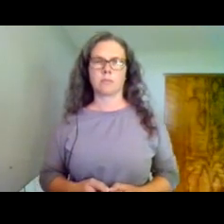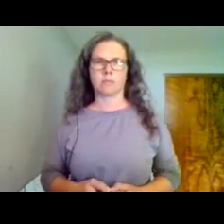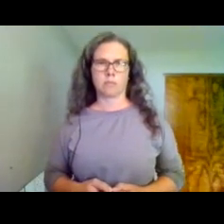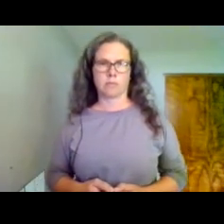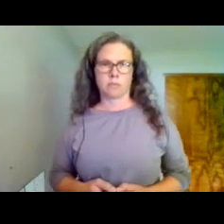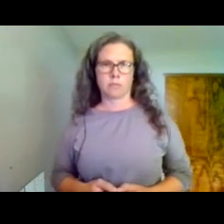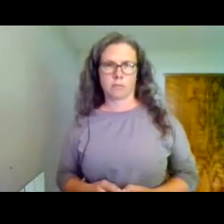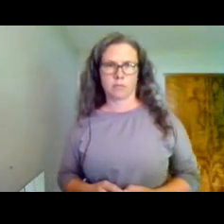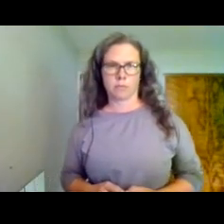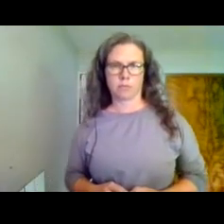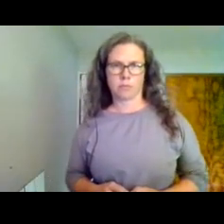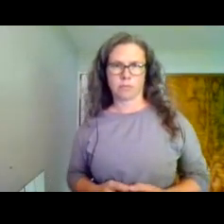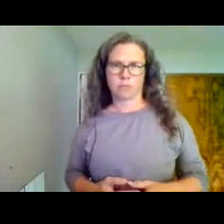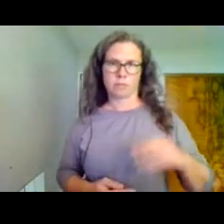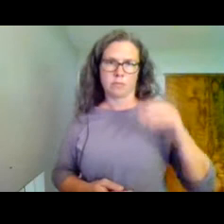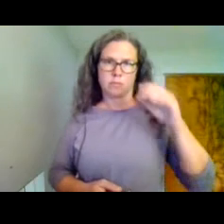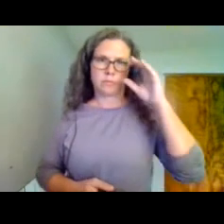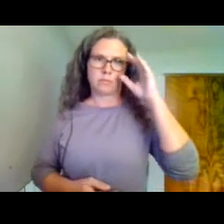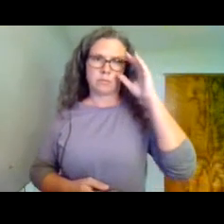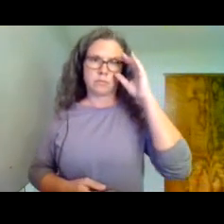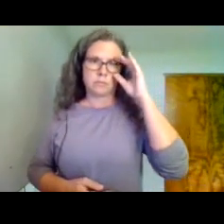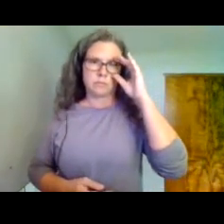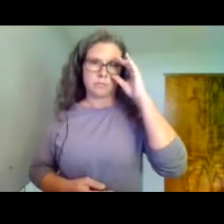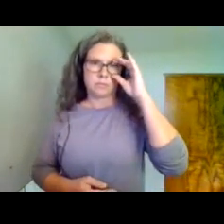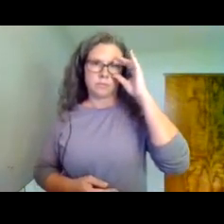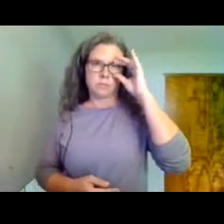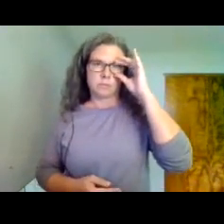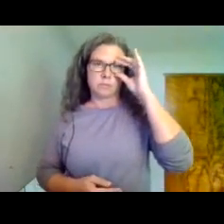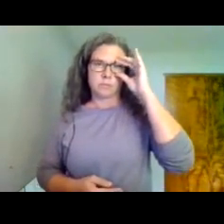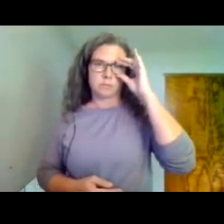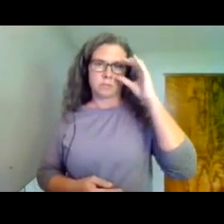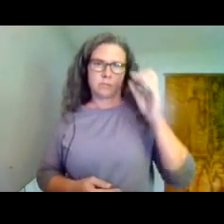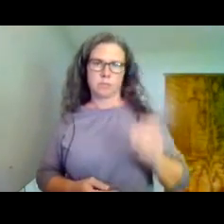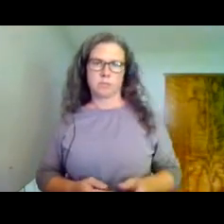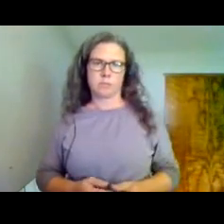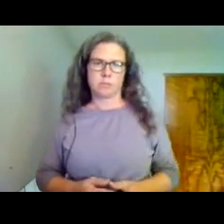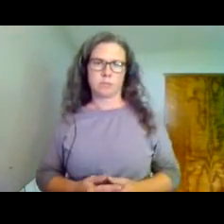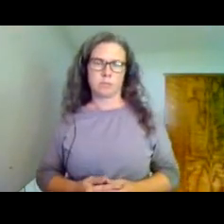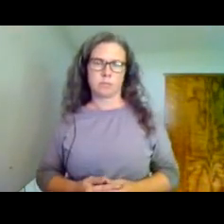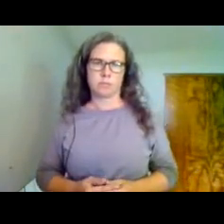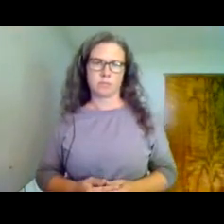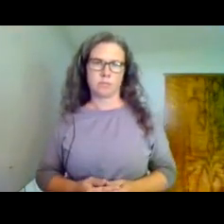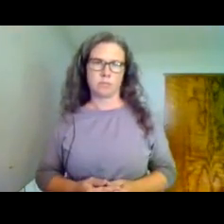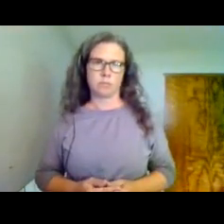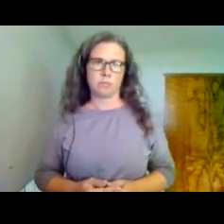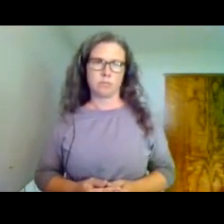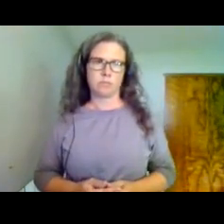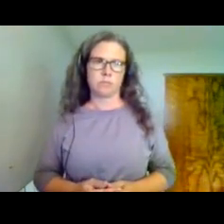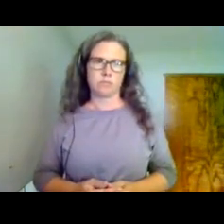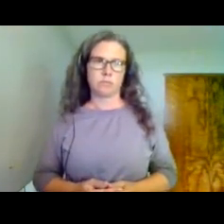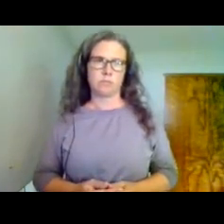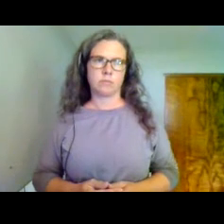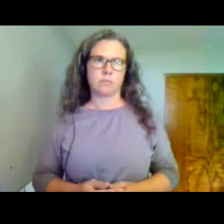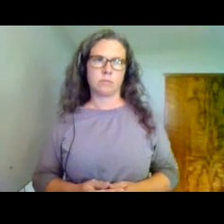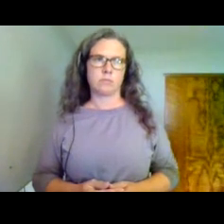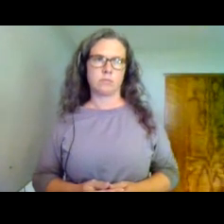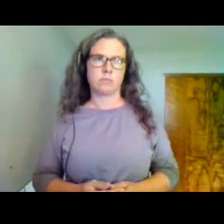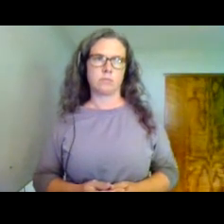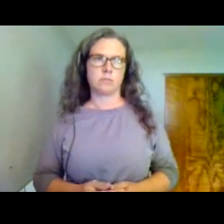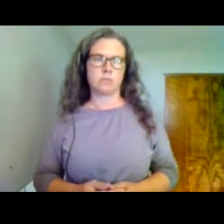There are, of course, different types of sock available out there, and again, it's just like anything else. It's a buyer